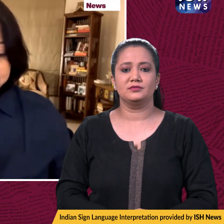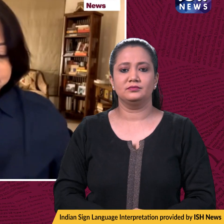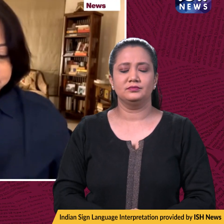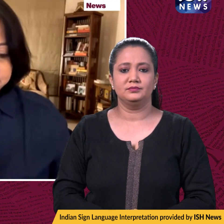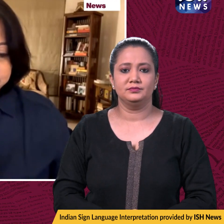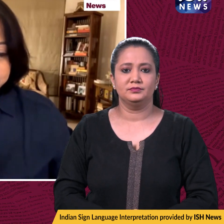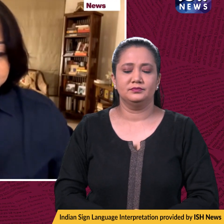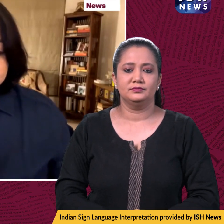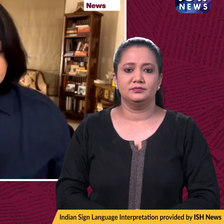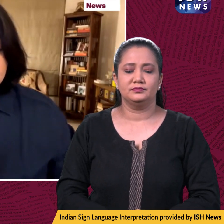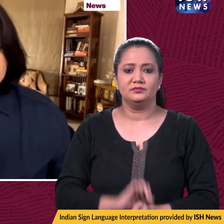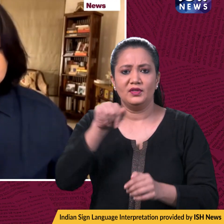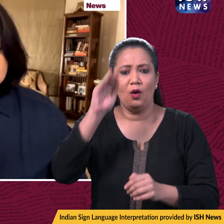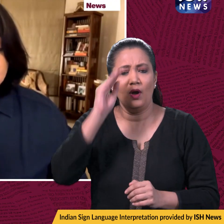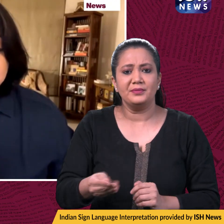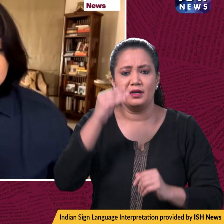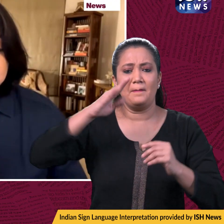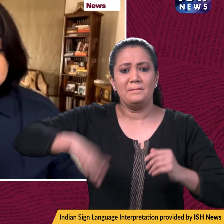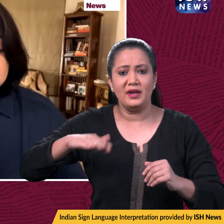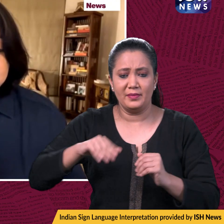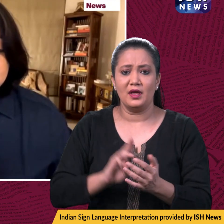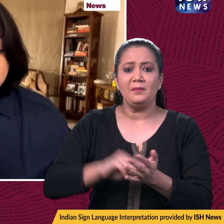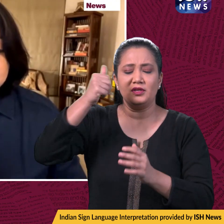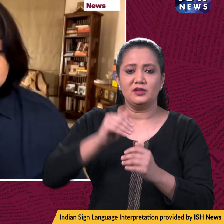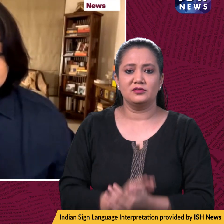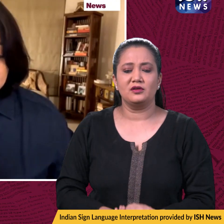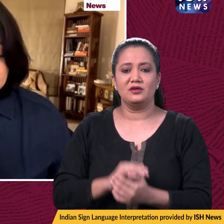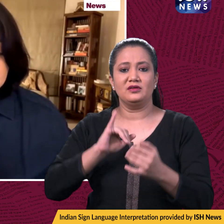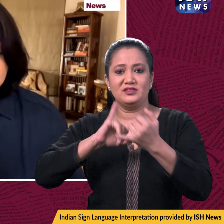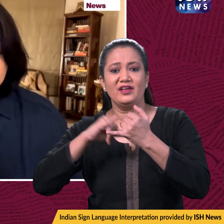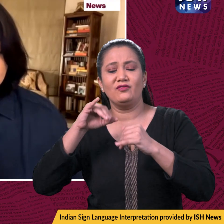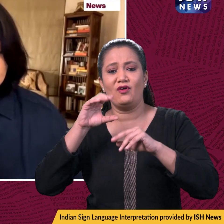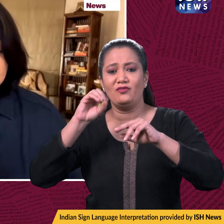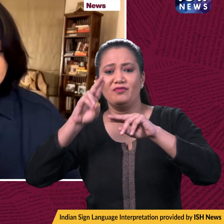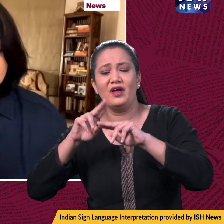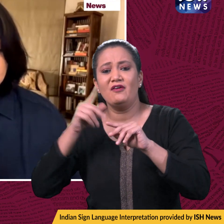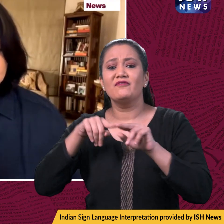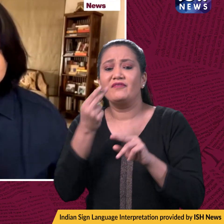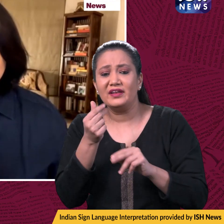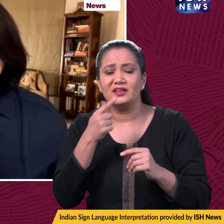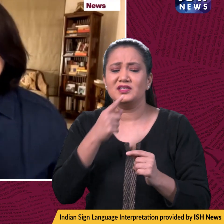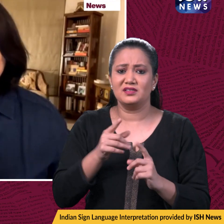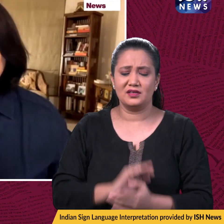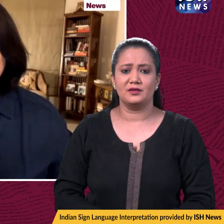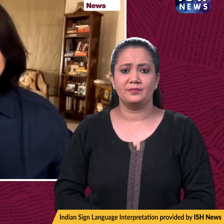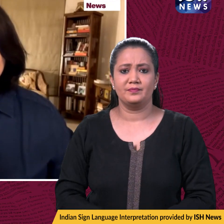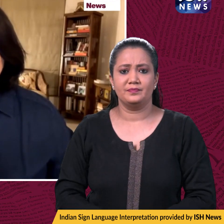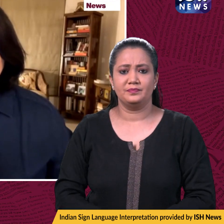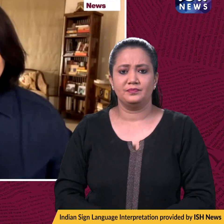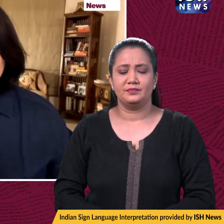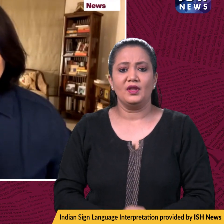Ministry. An update from Parliament. Minister of State for Finance, Pankaj Chaudhary, informed Parliament that there is